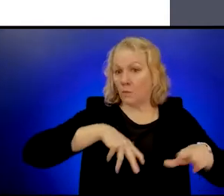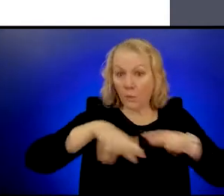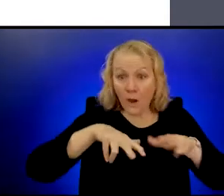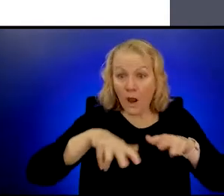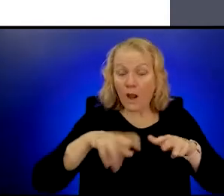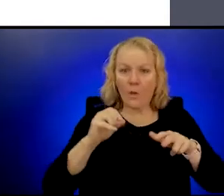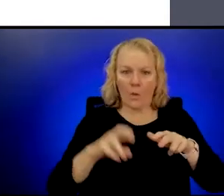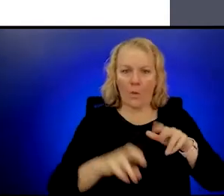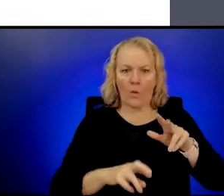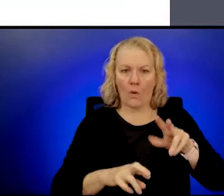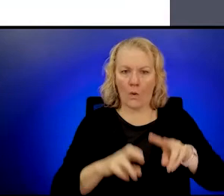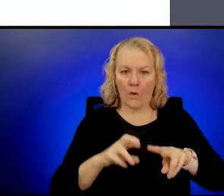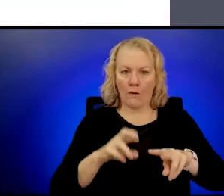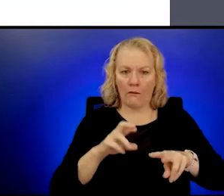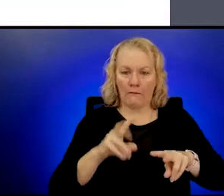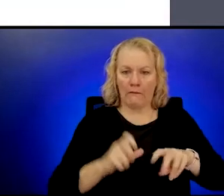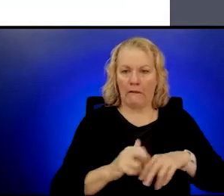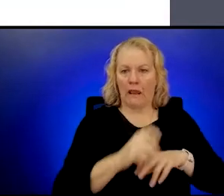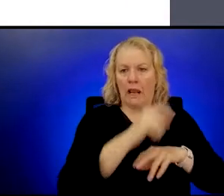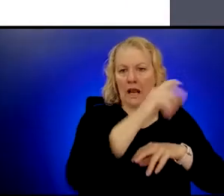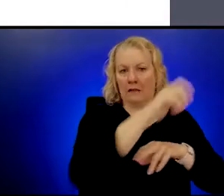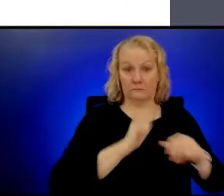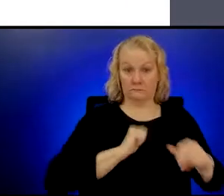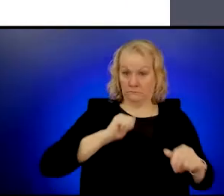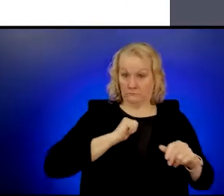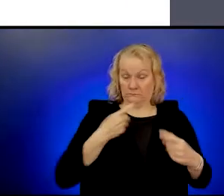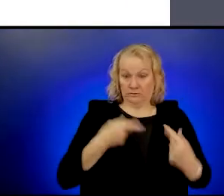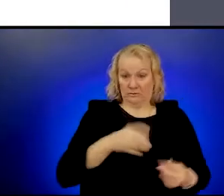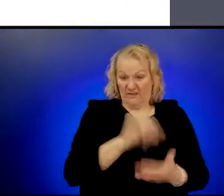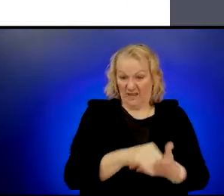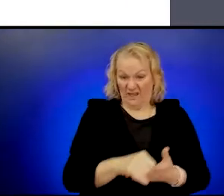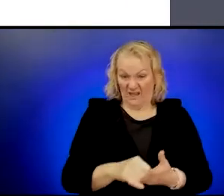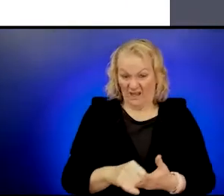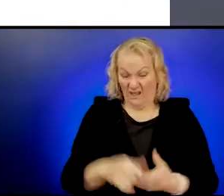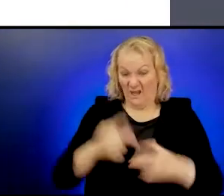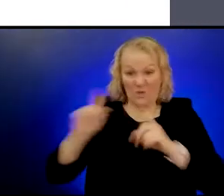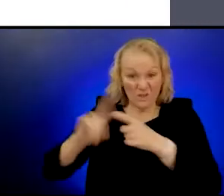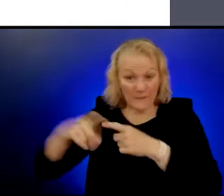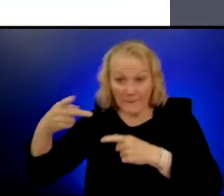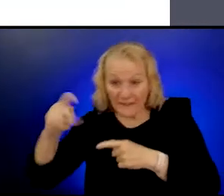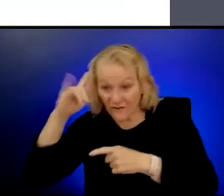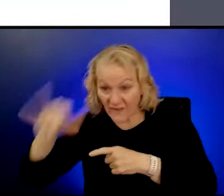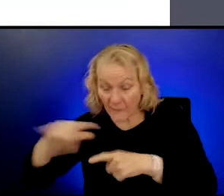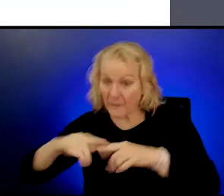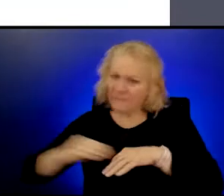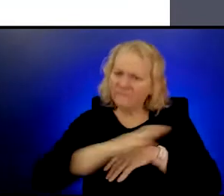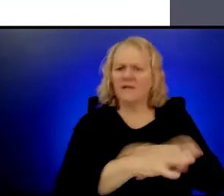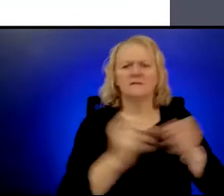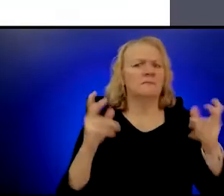or climbing stairs. I have that trouble, did some physical therapy for it, but it affects a lot of